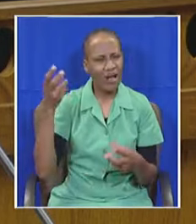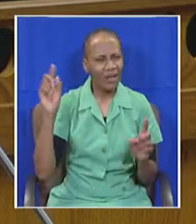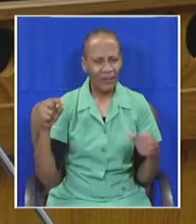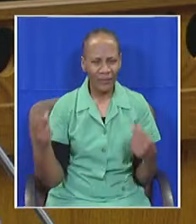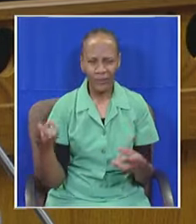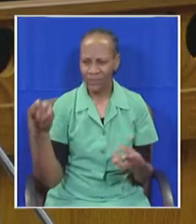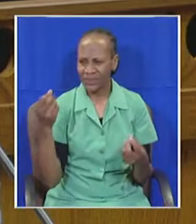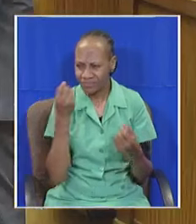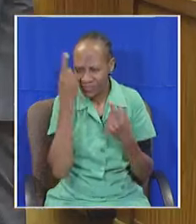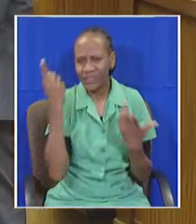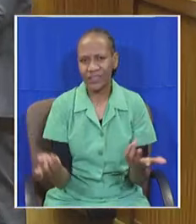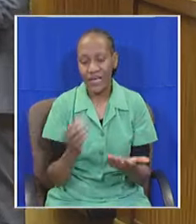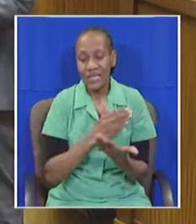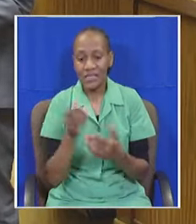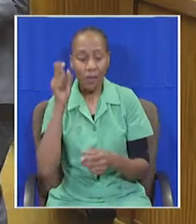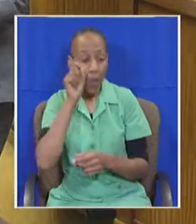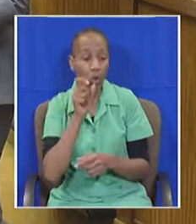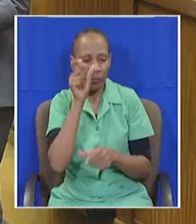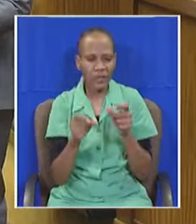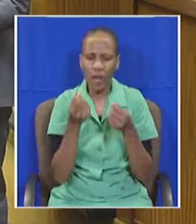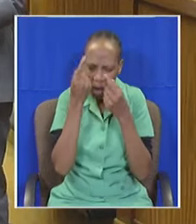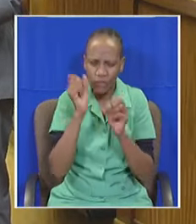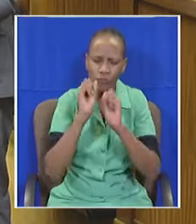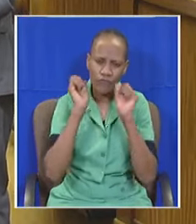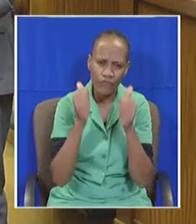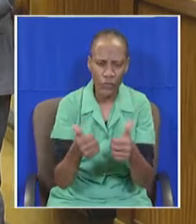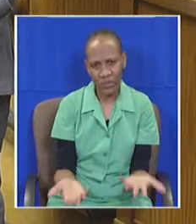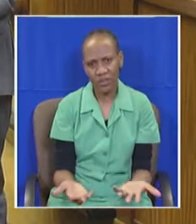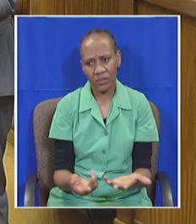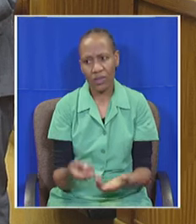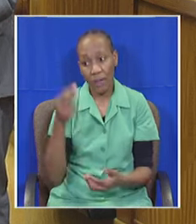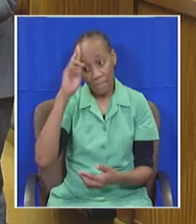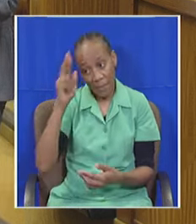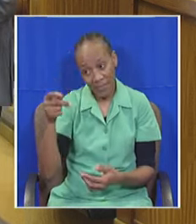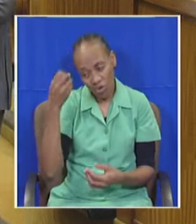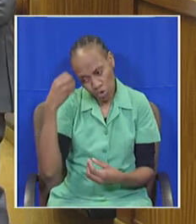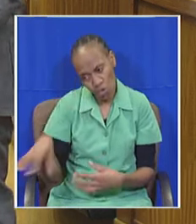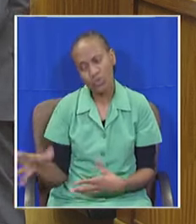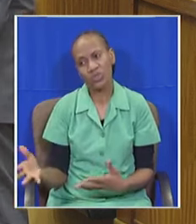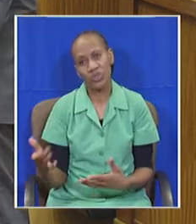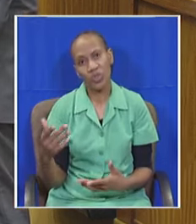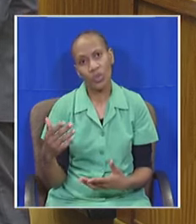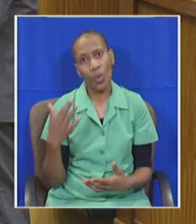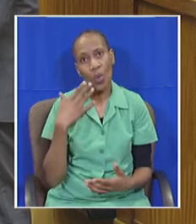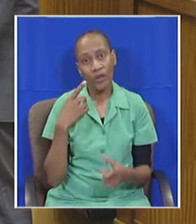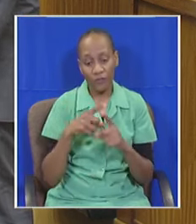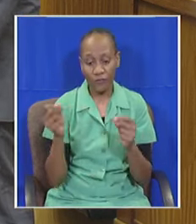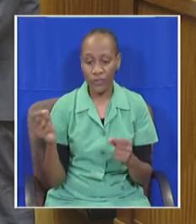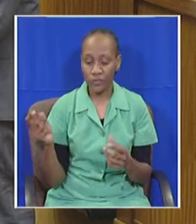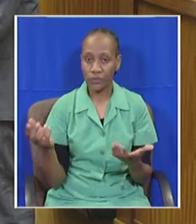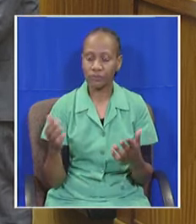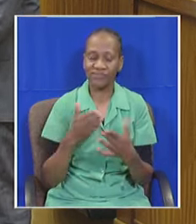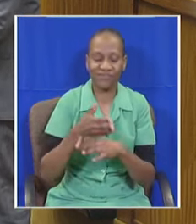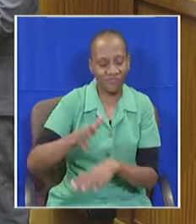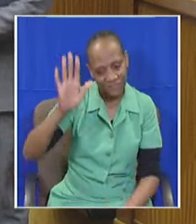of the people older people I know, and actually lose this memory as soon as they are sent to this On podium. A point of